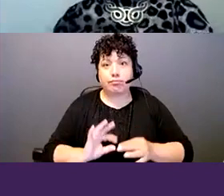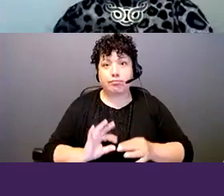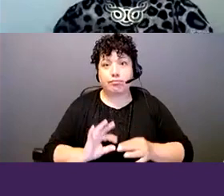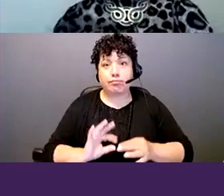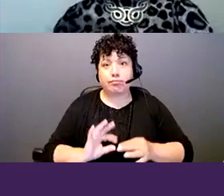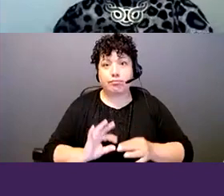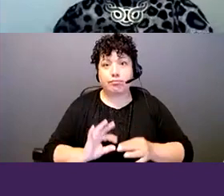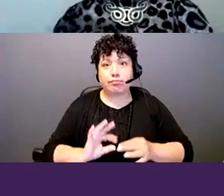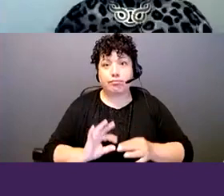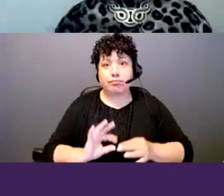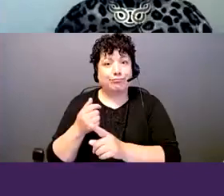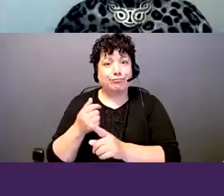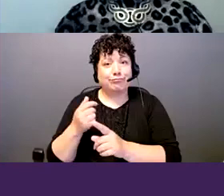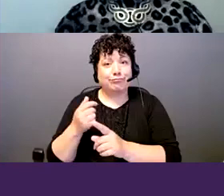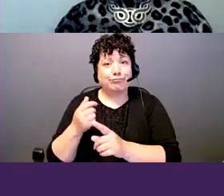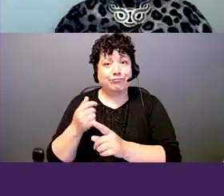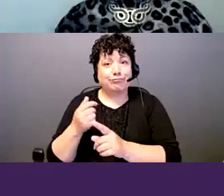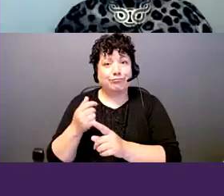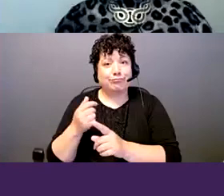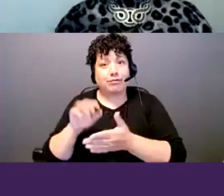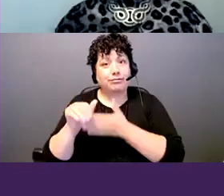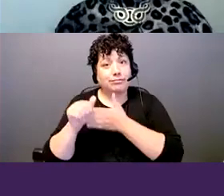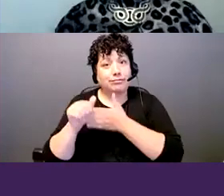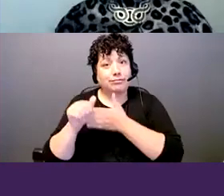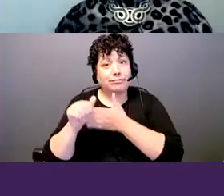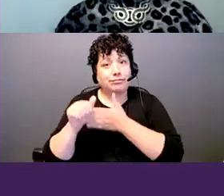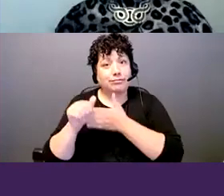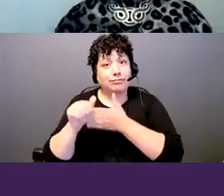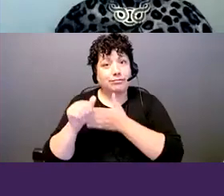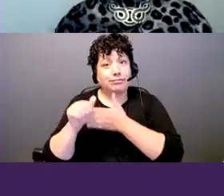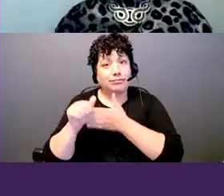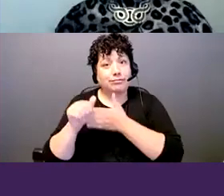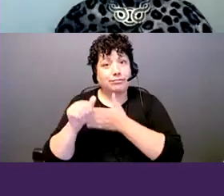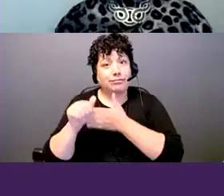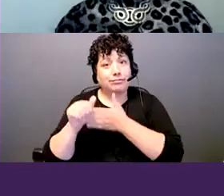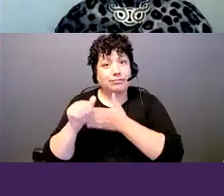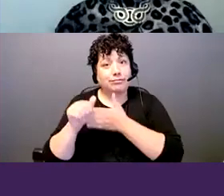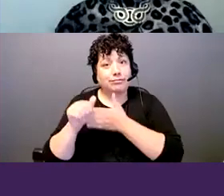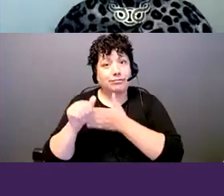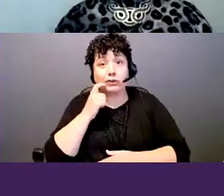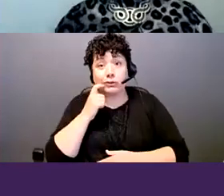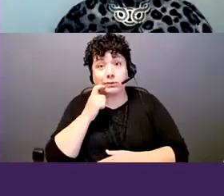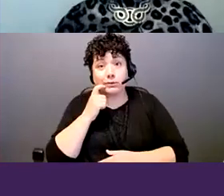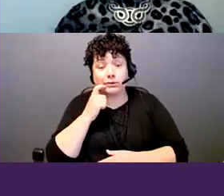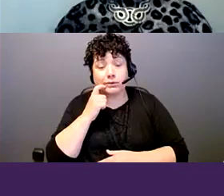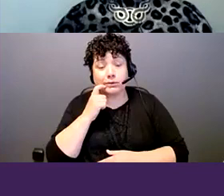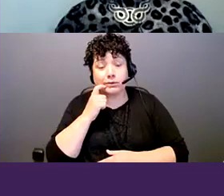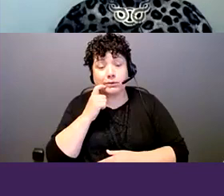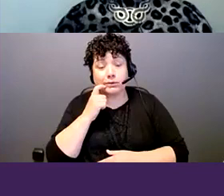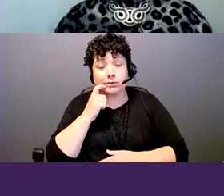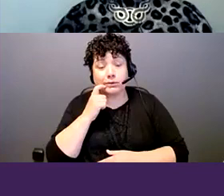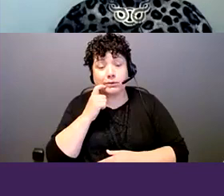recognized pioneer in the field of geriatric addictions. She is a clinical, so Marilyn